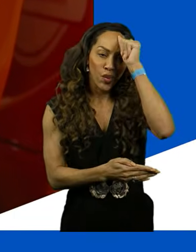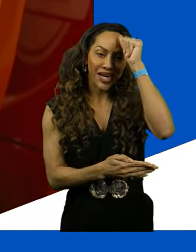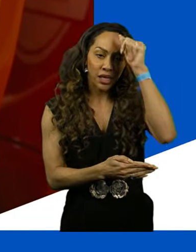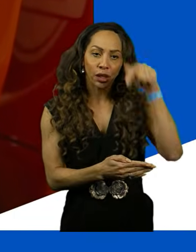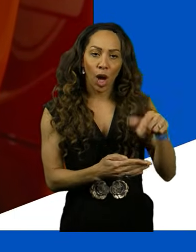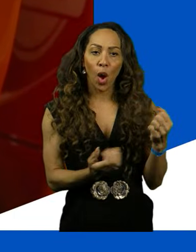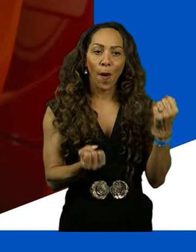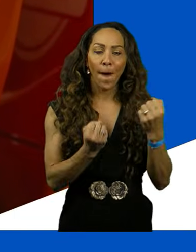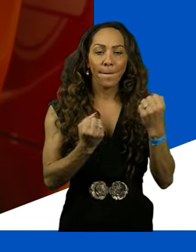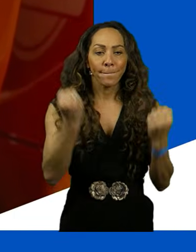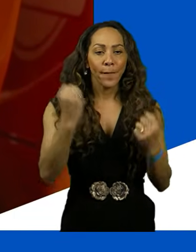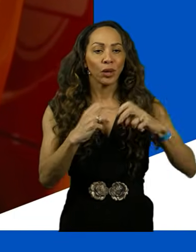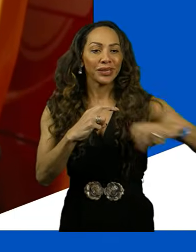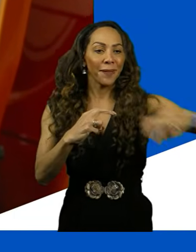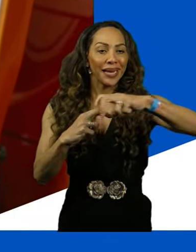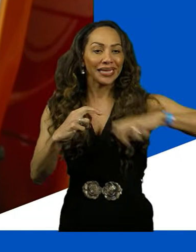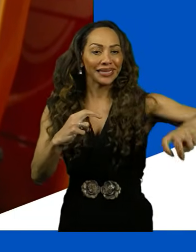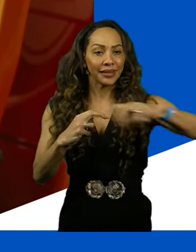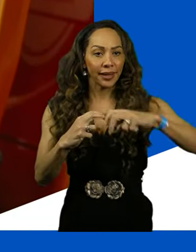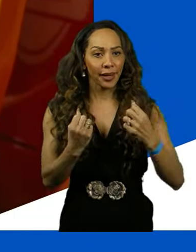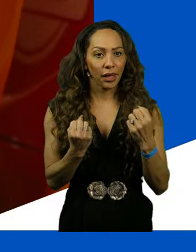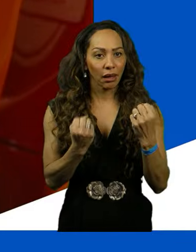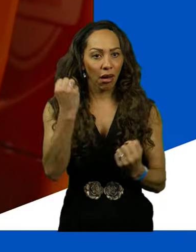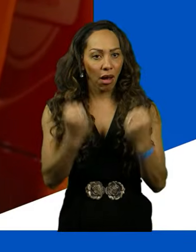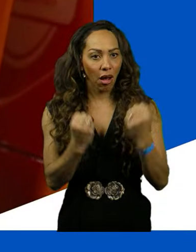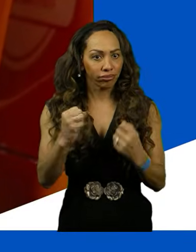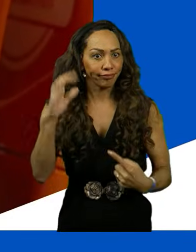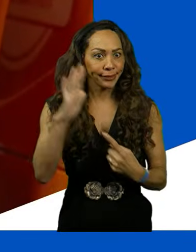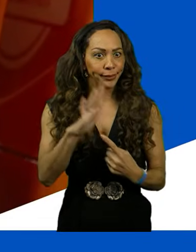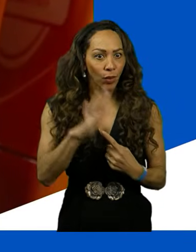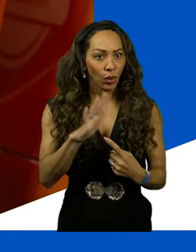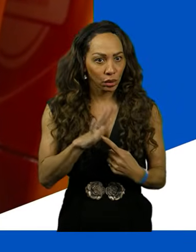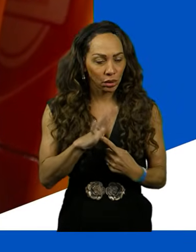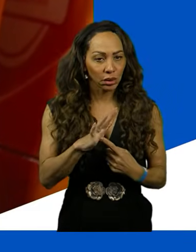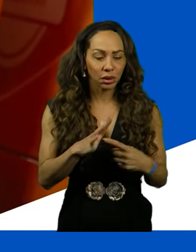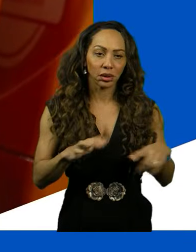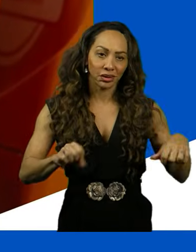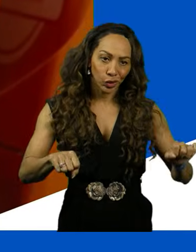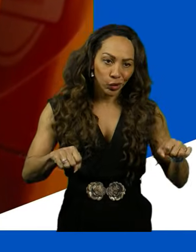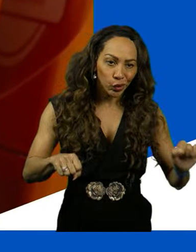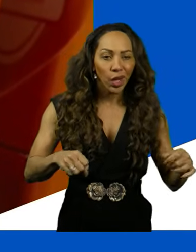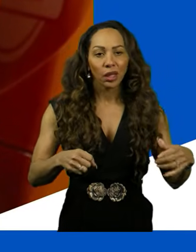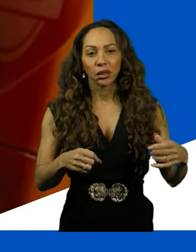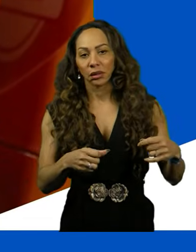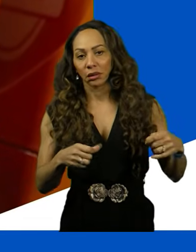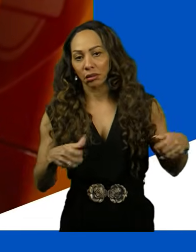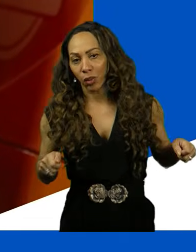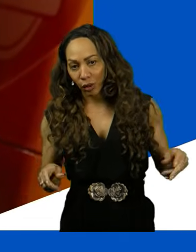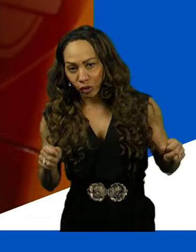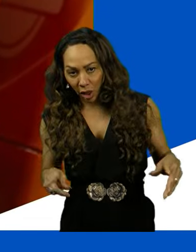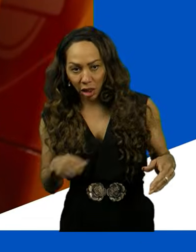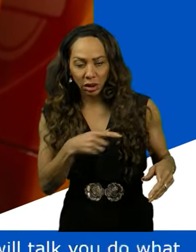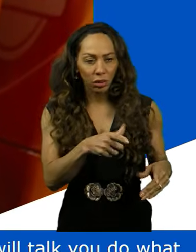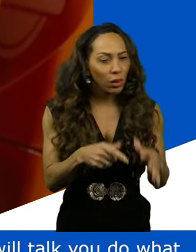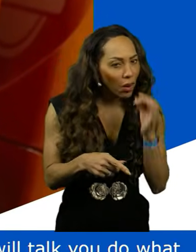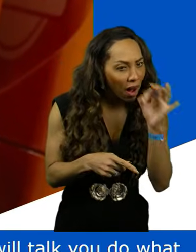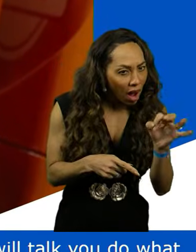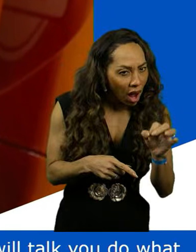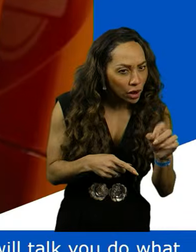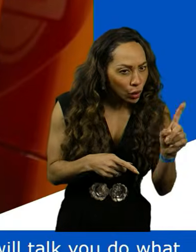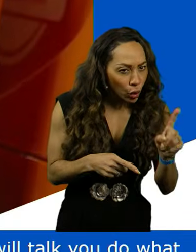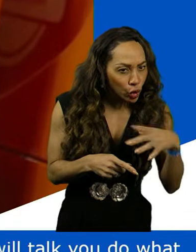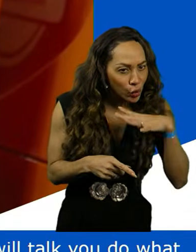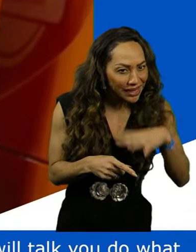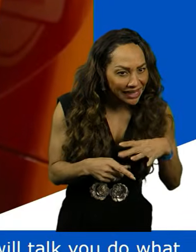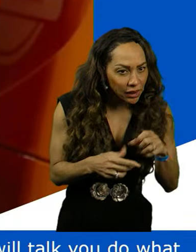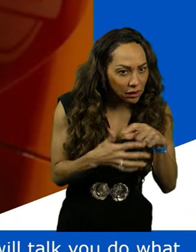are to our customers. And again, what we will do is talk you through what that looks like. What have you got going on? What solution is